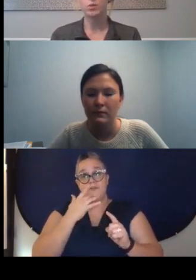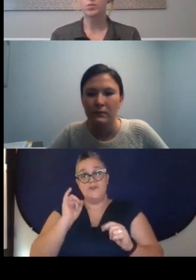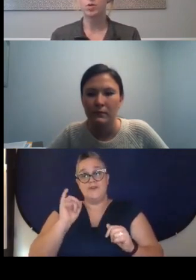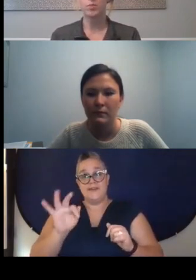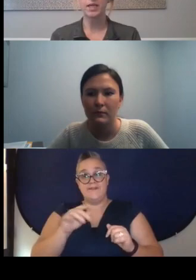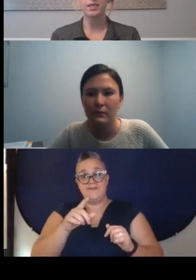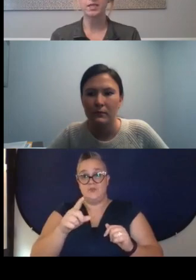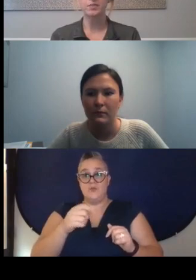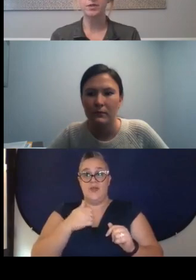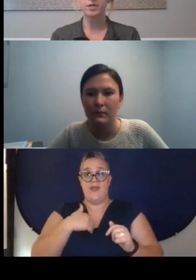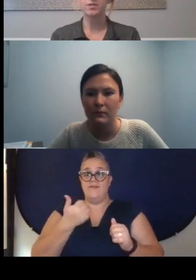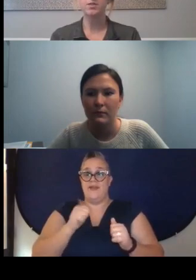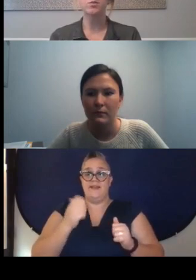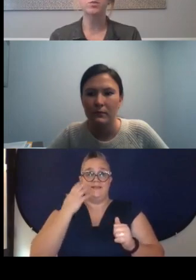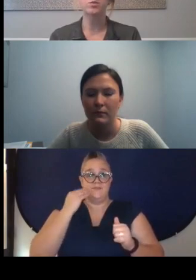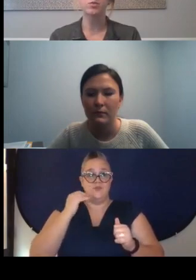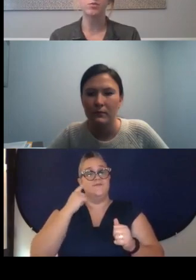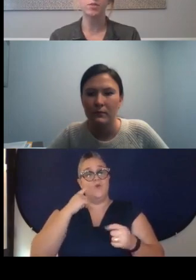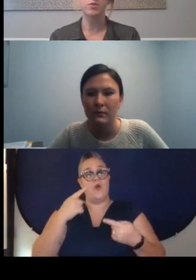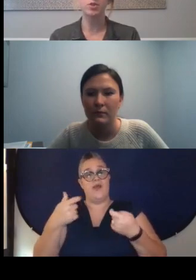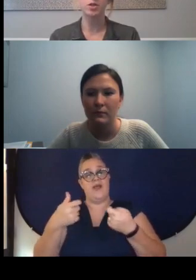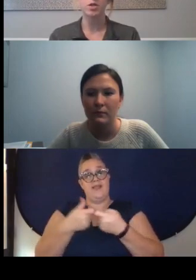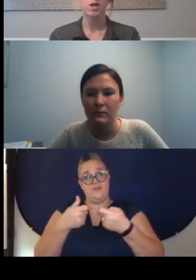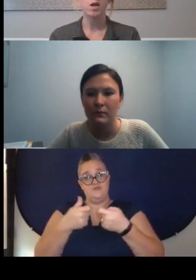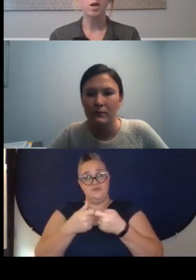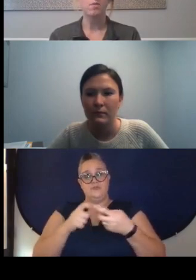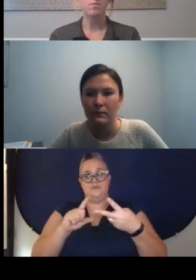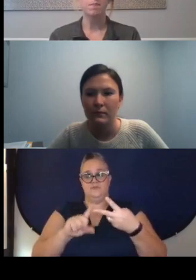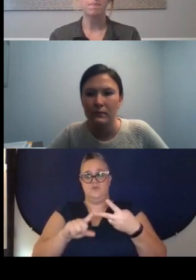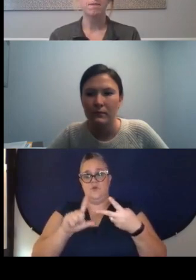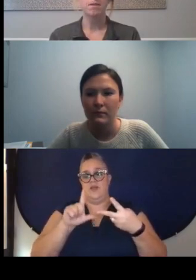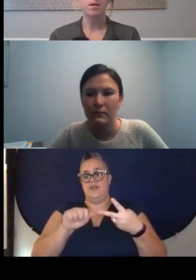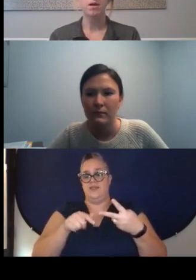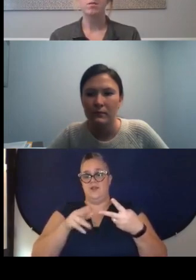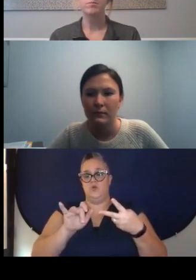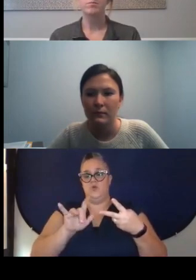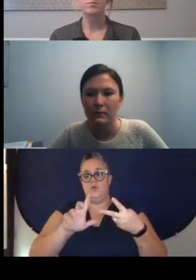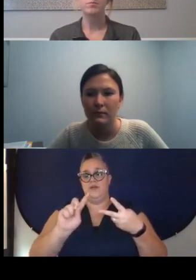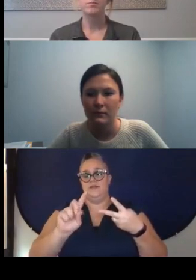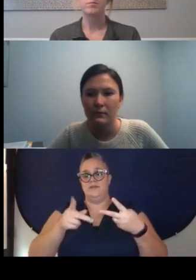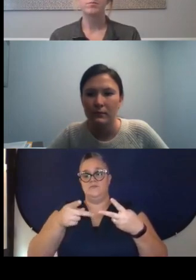or liquid propane experience. Those are two of the major